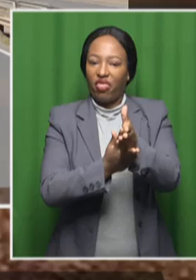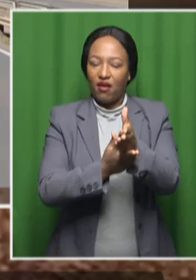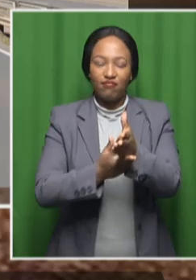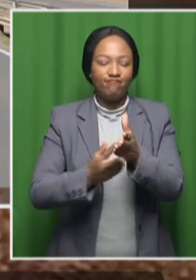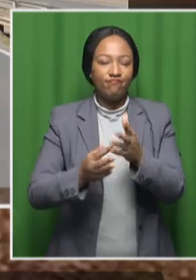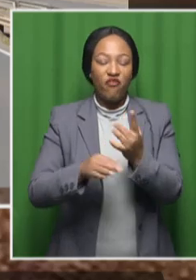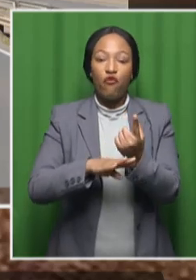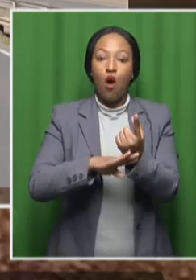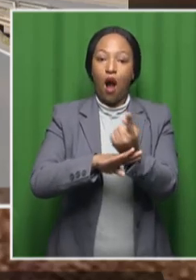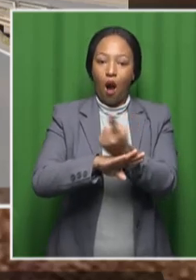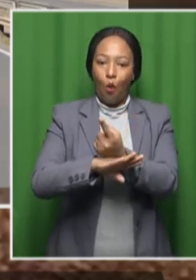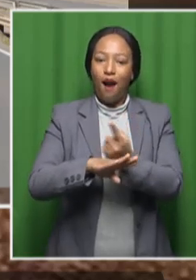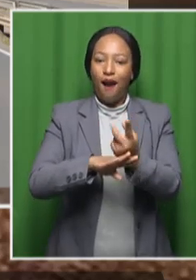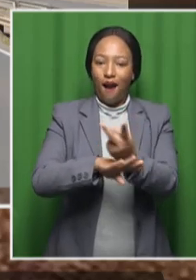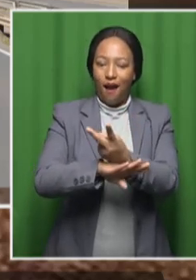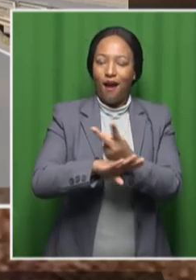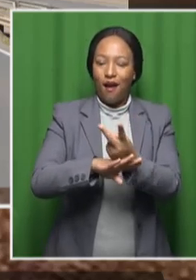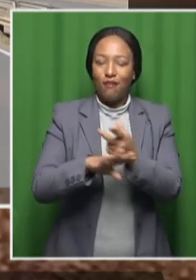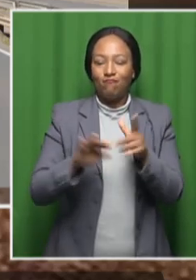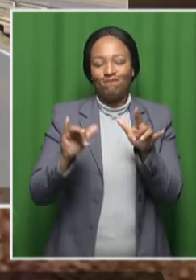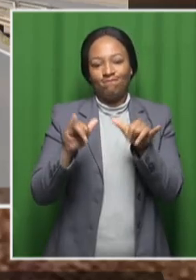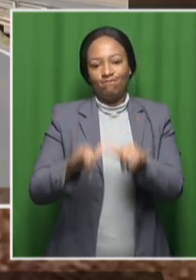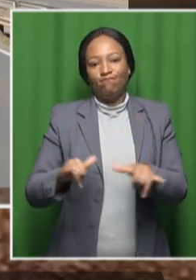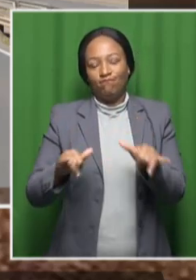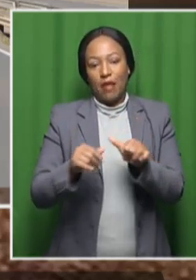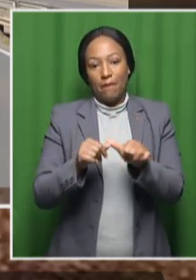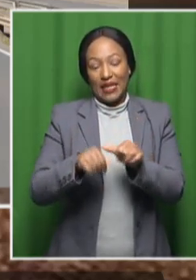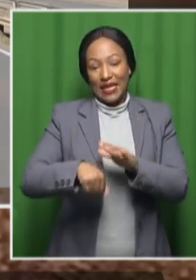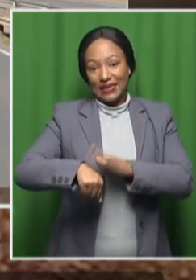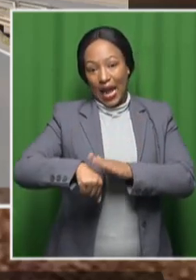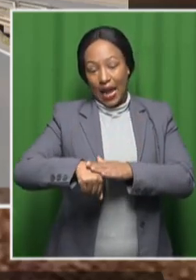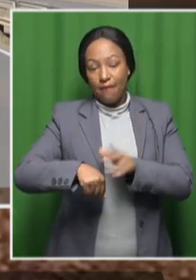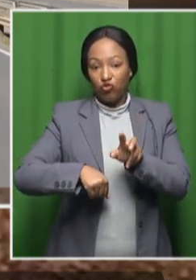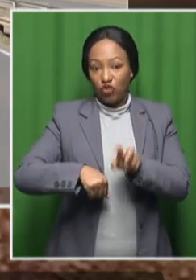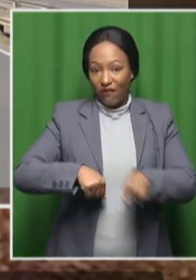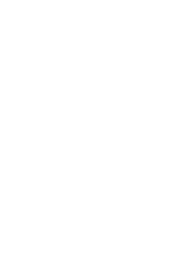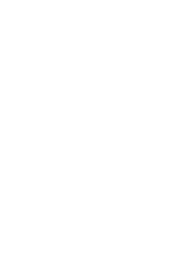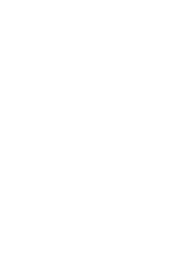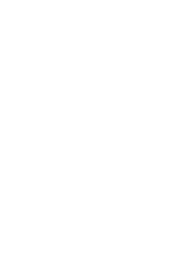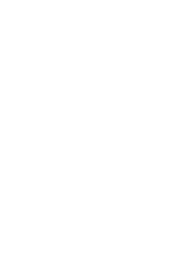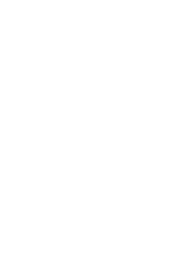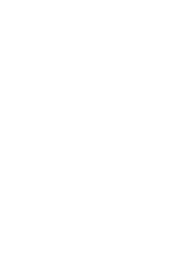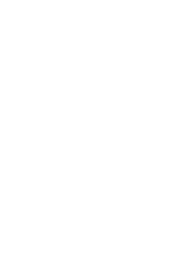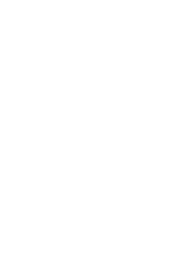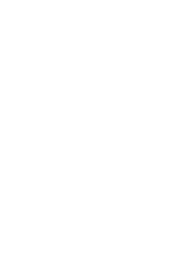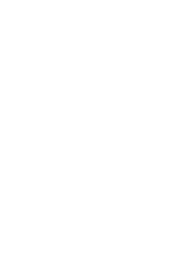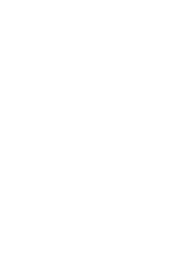hours between 10 and 12. So just choose your travel times carefully through that area.